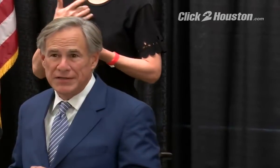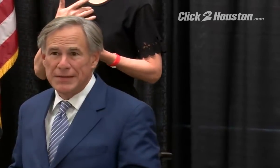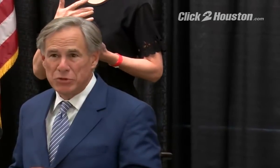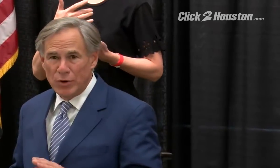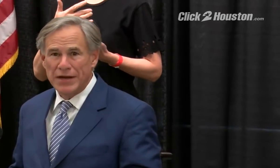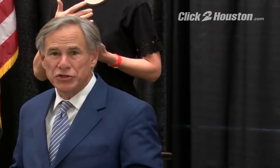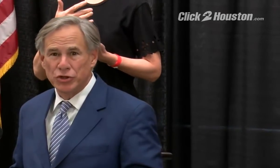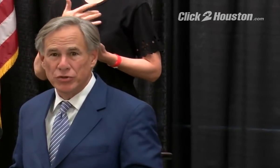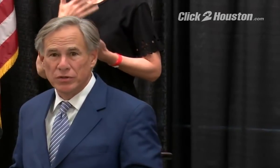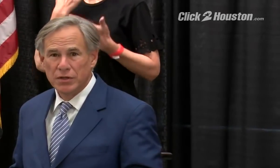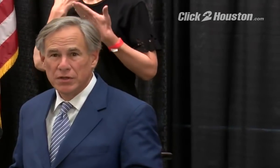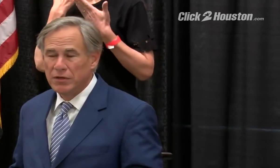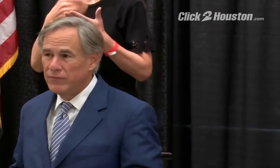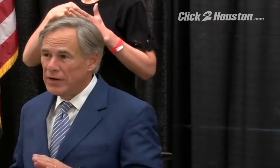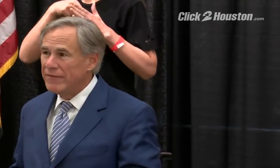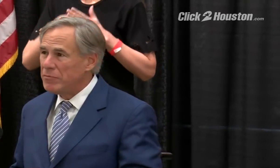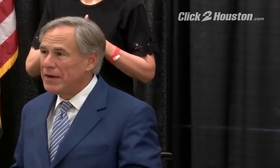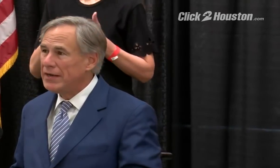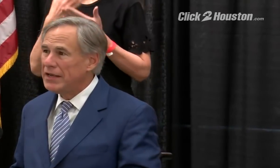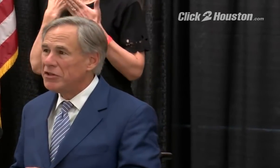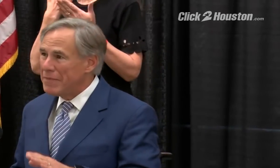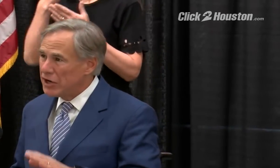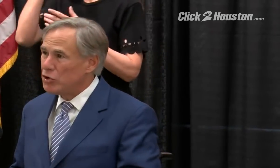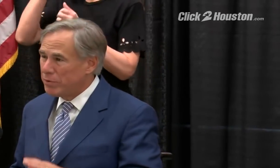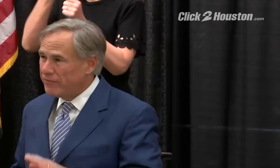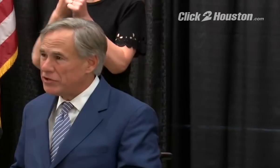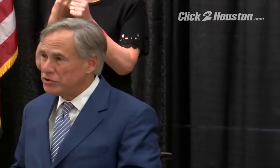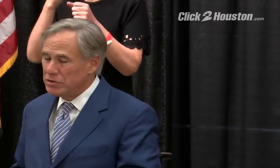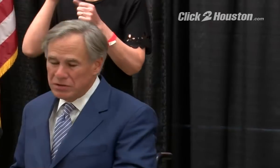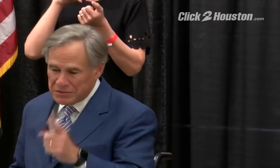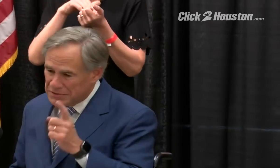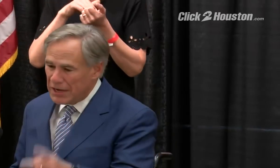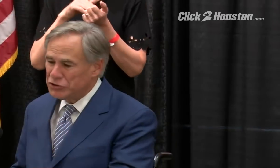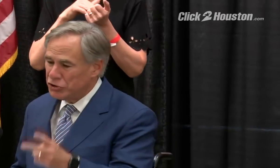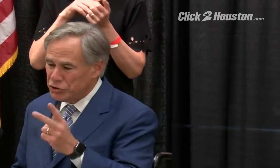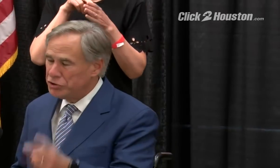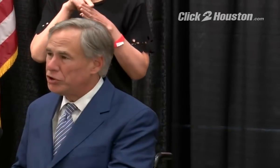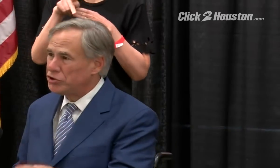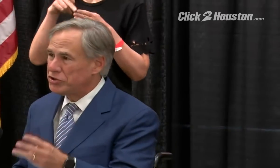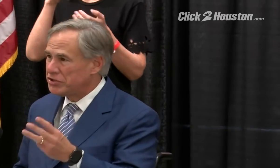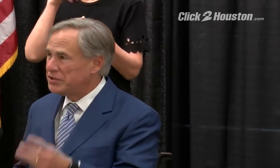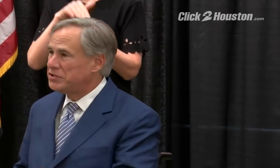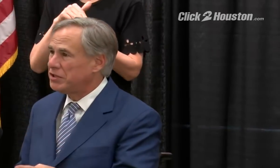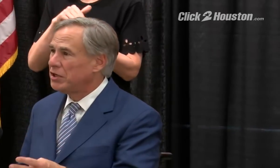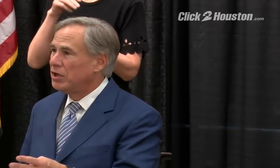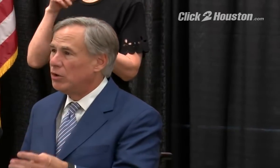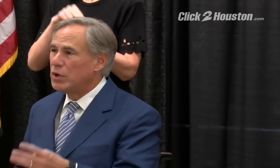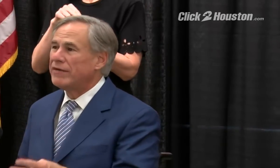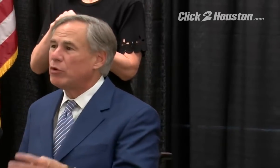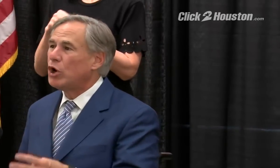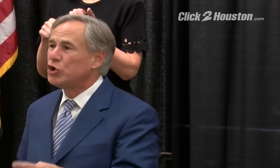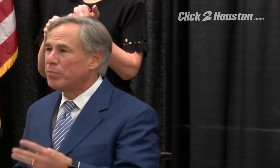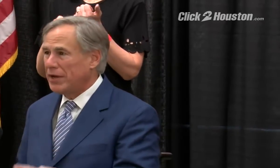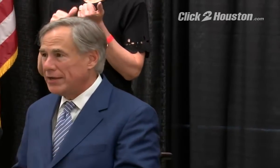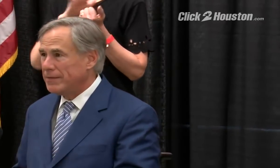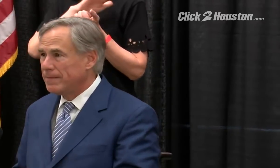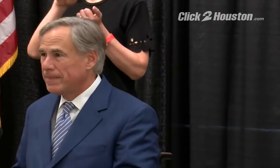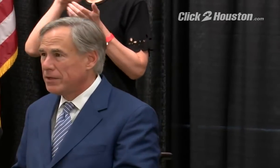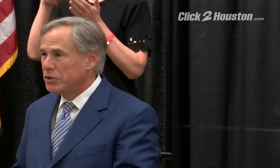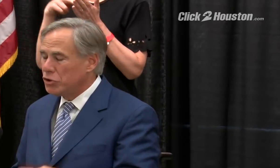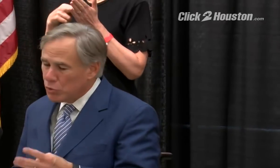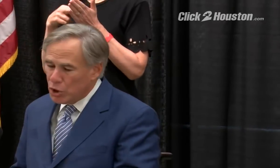heartfelt and deep gratitude for everybody in the medical profession, doctor, nurse, assistant, whatever role you